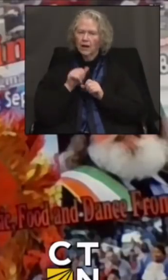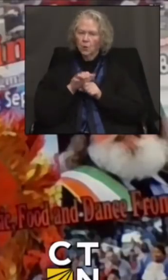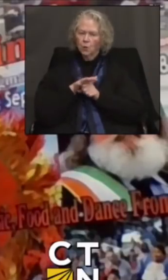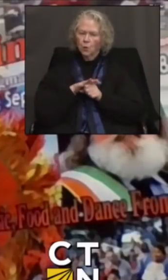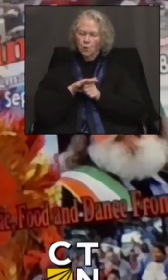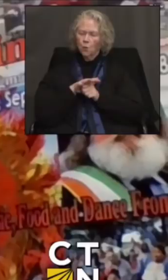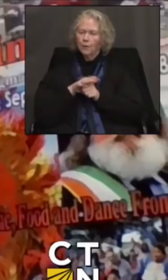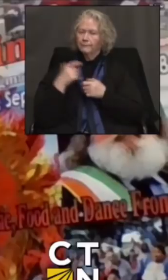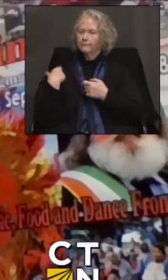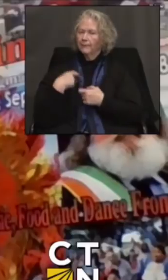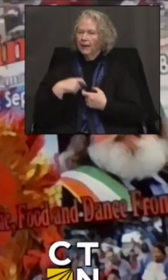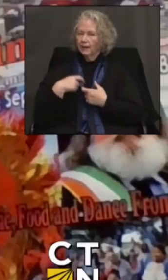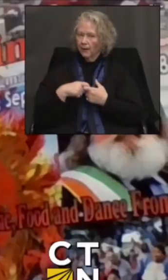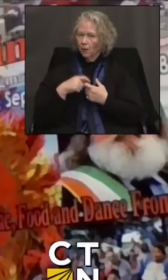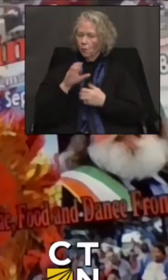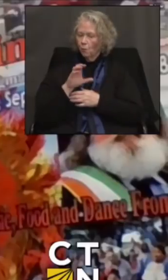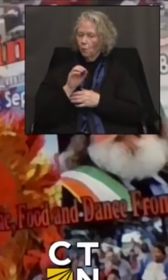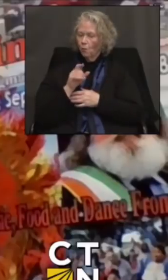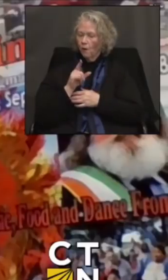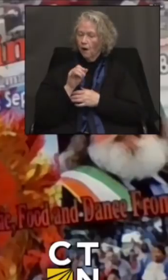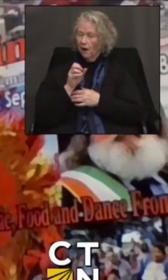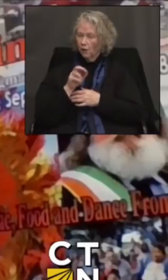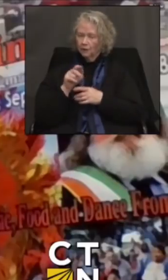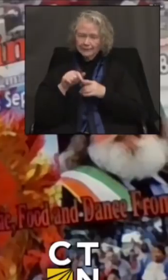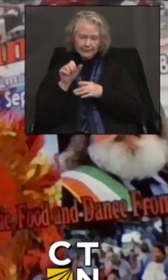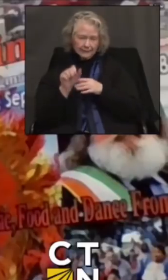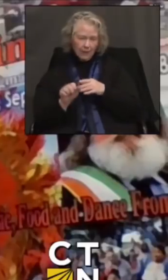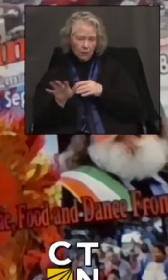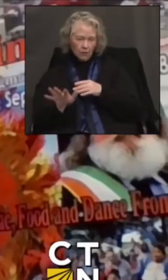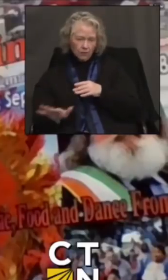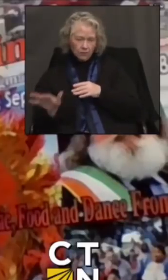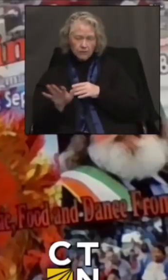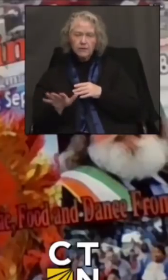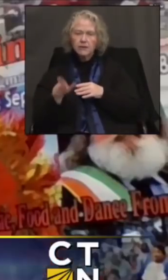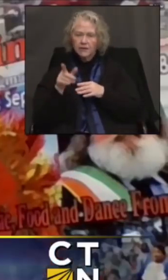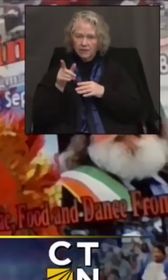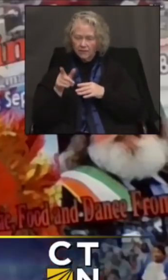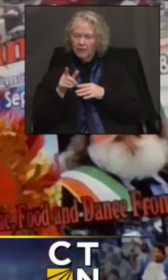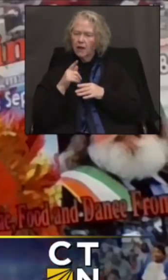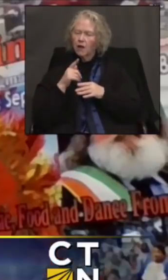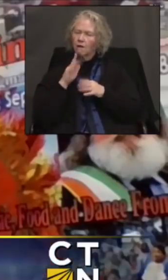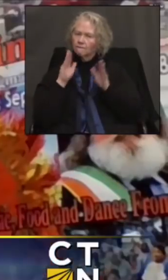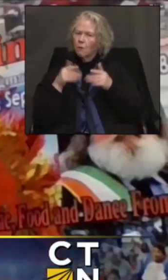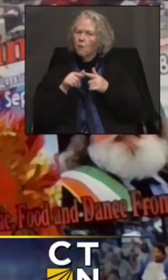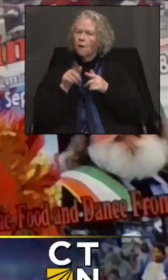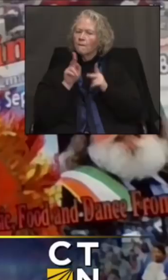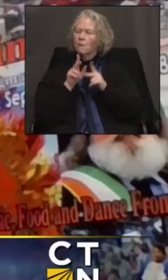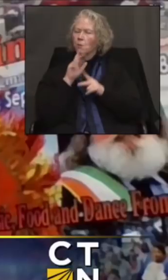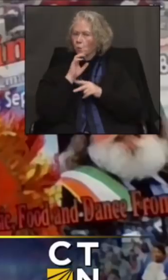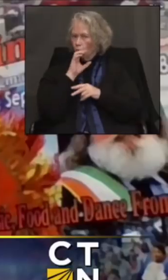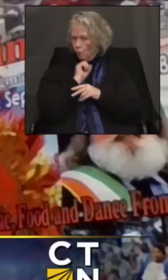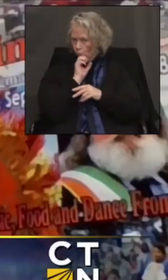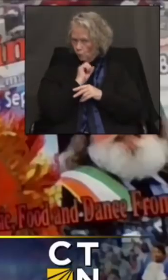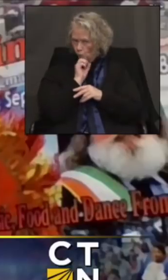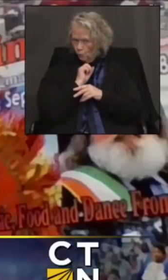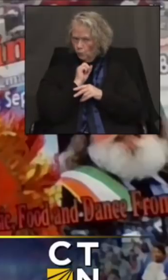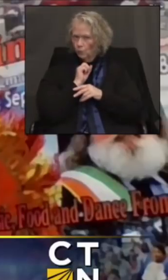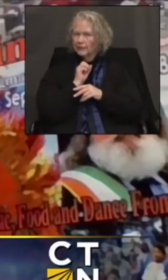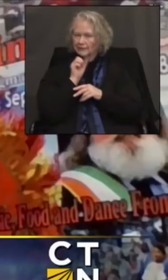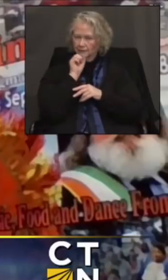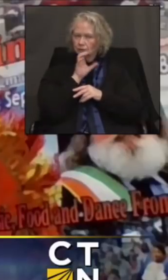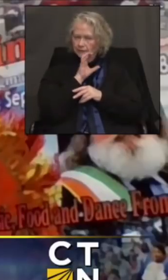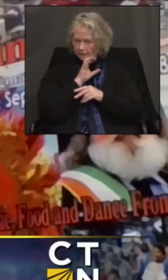Hispanic coalition in the south end of Waterbury that's been vaccinating our aging population. We started out with our seniors, and then we went